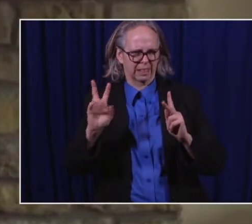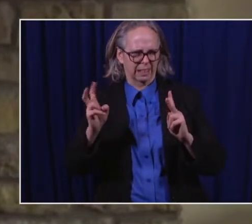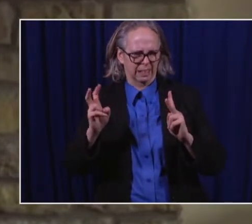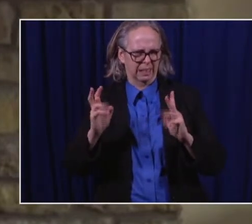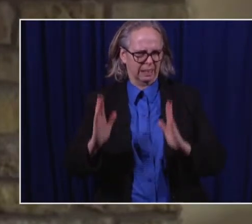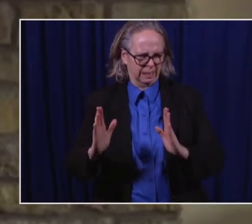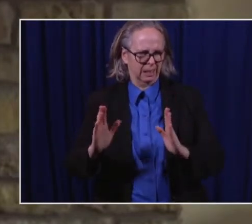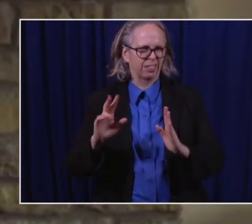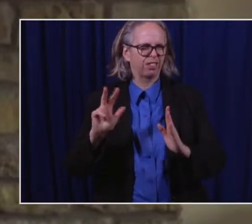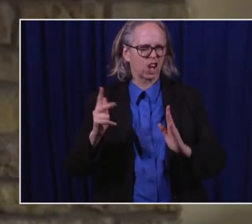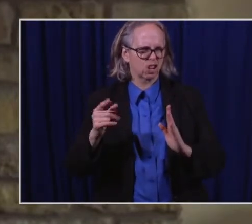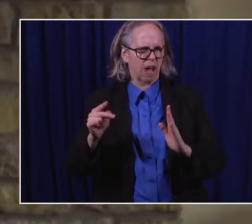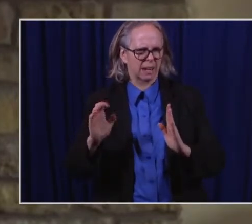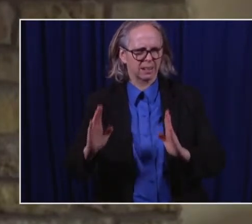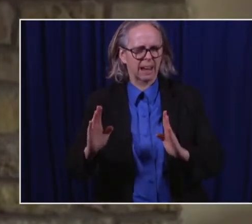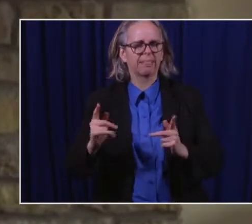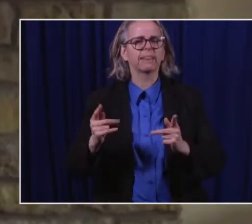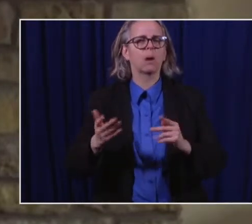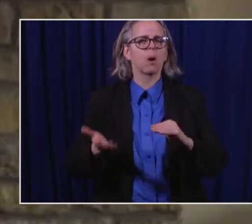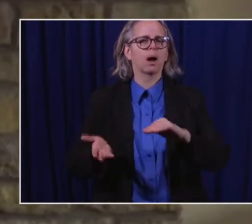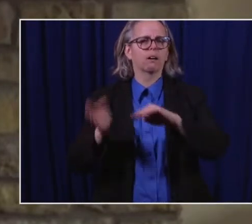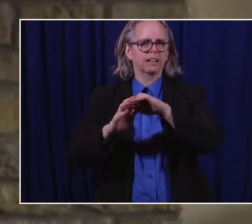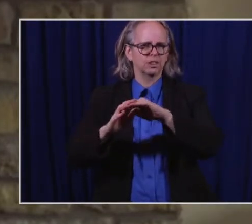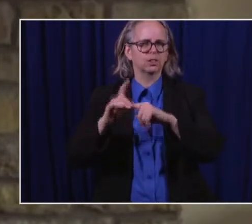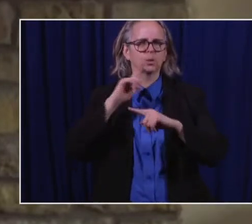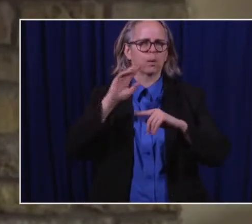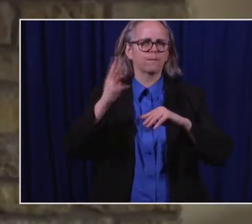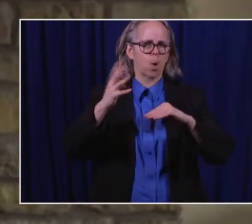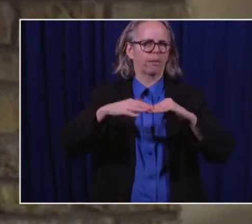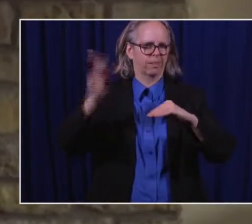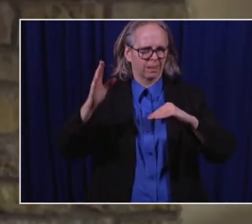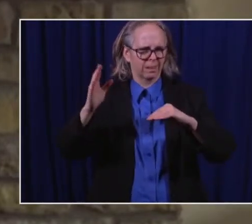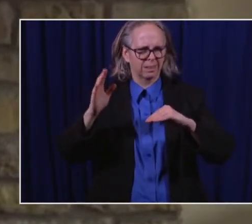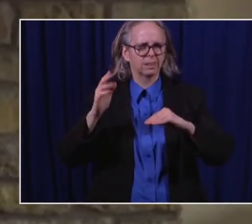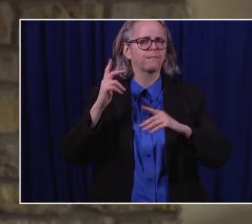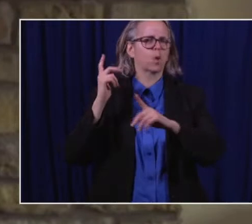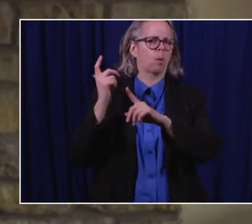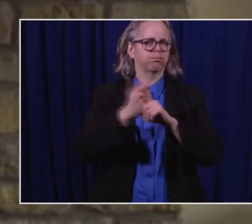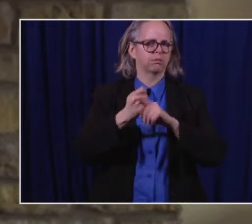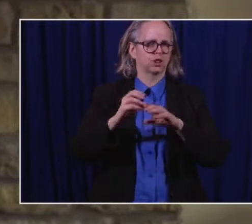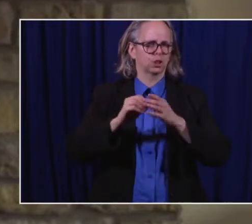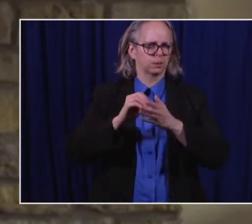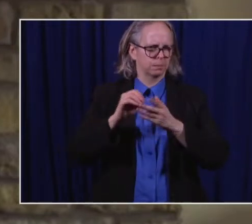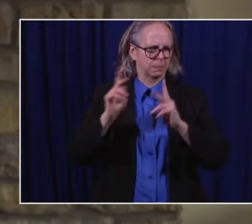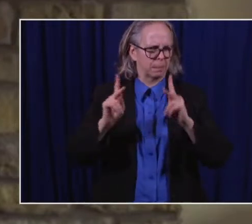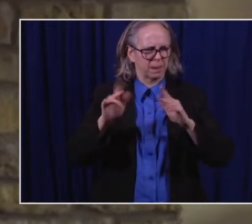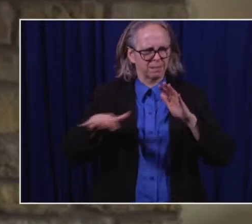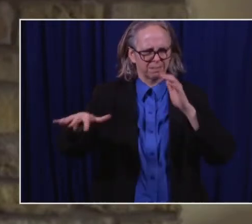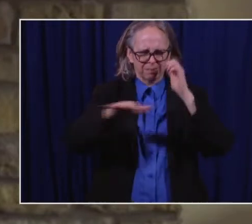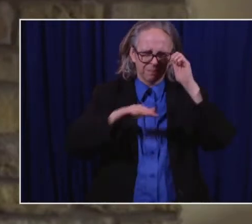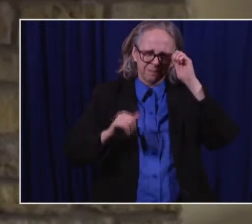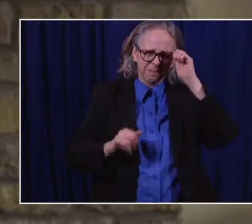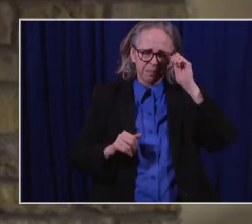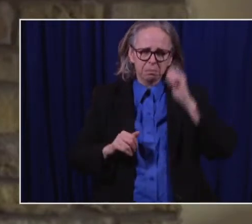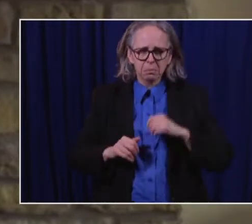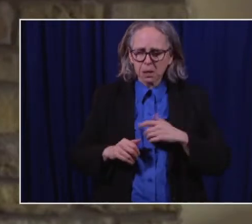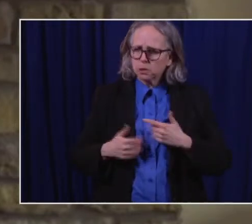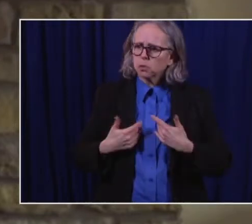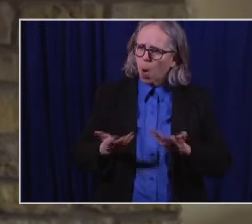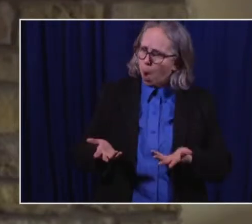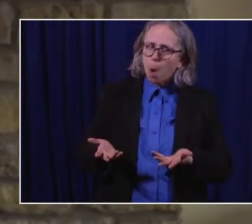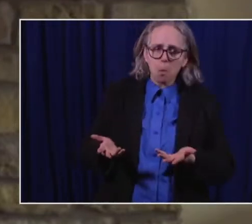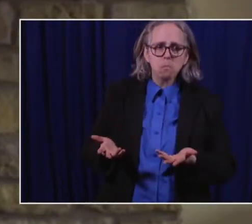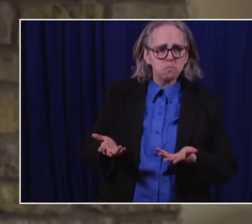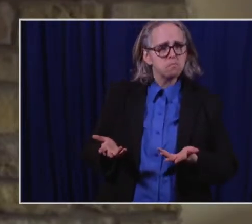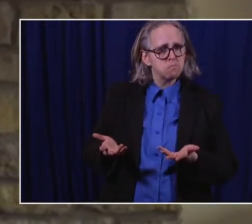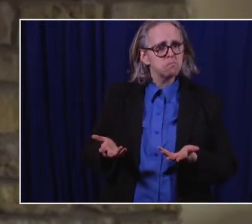and then their plan is to move beyond that. So the vaccinations that we agreed to are, I believe, over the next 3